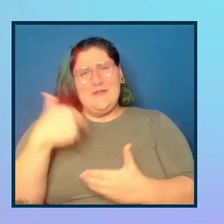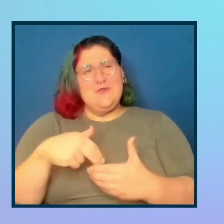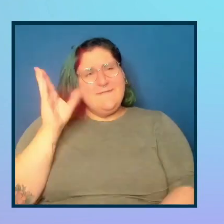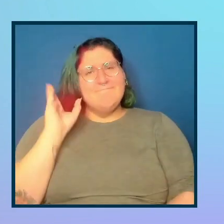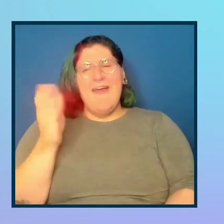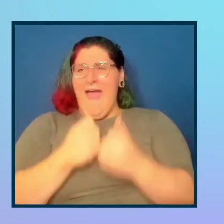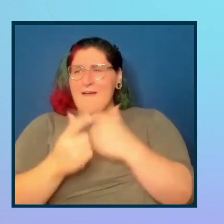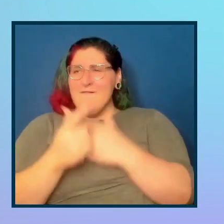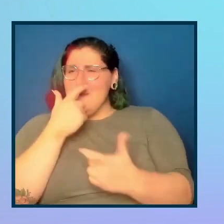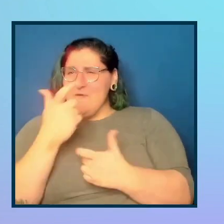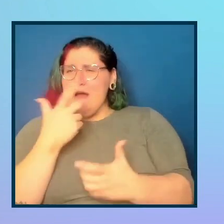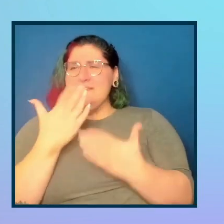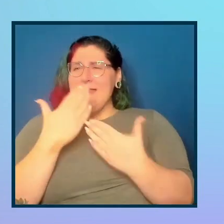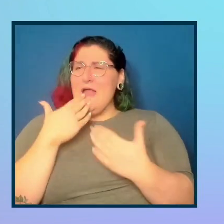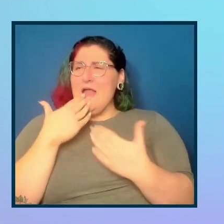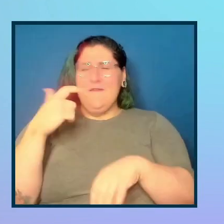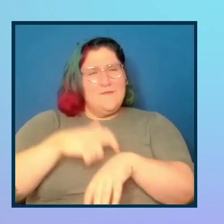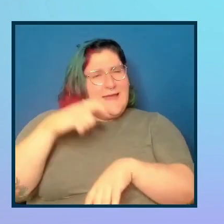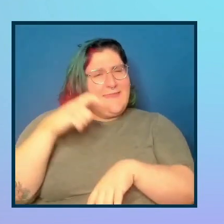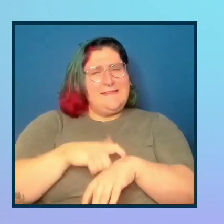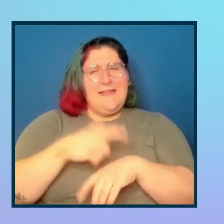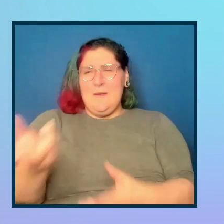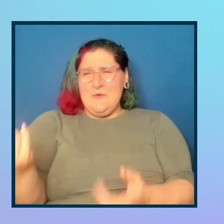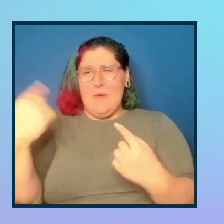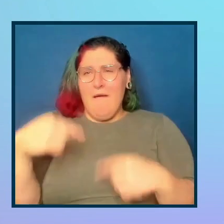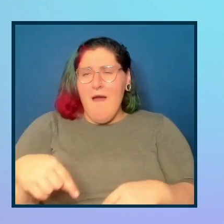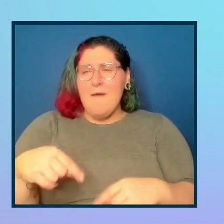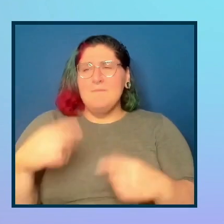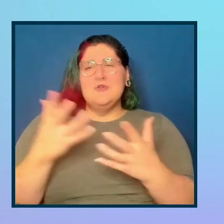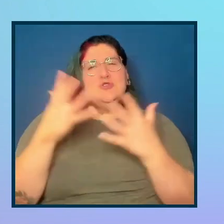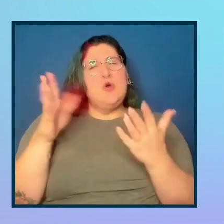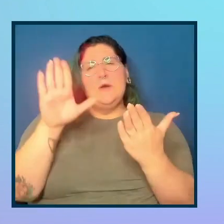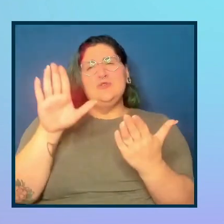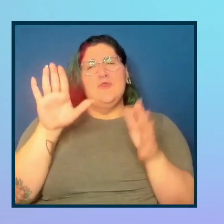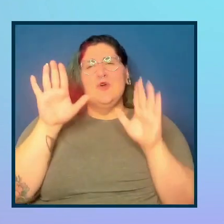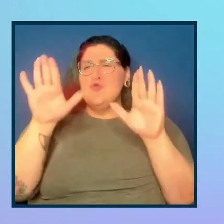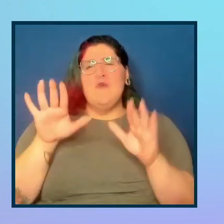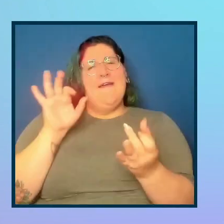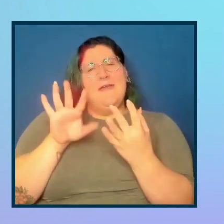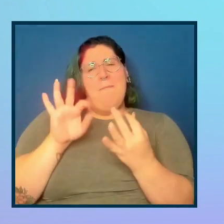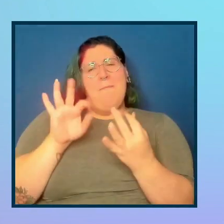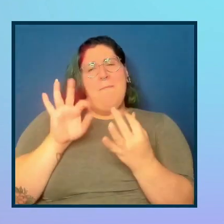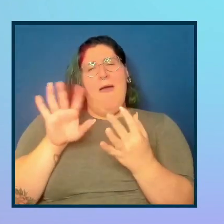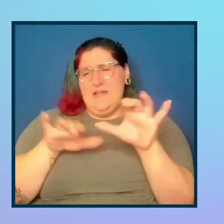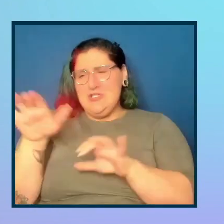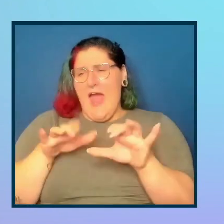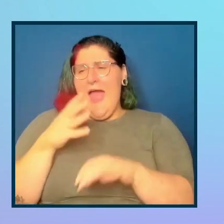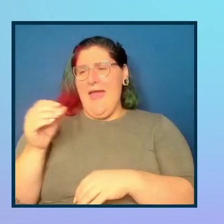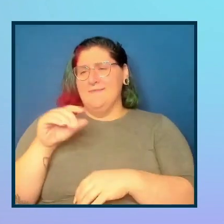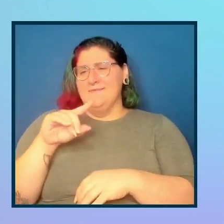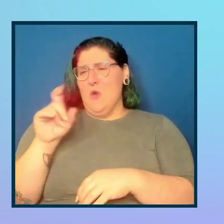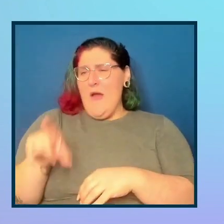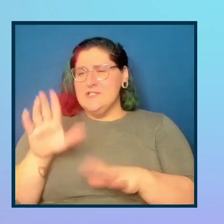you for taking the time. We've got so much great feedback in the chat and Q&A here. Again,